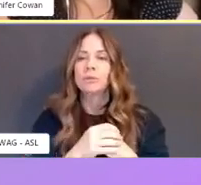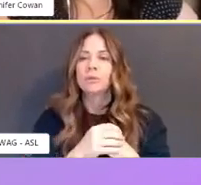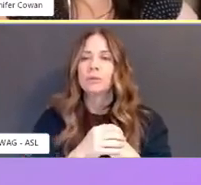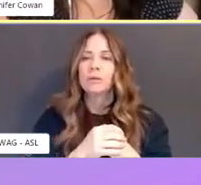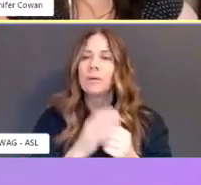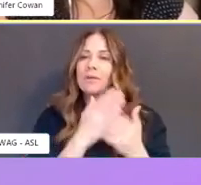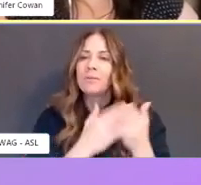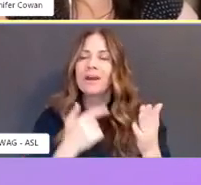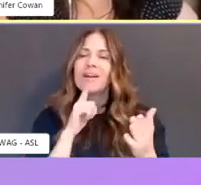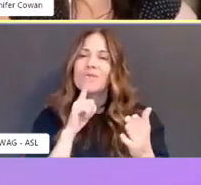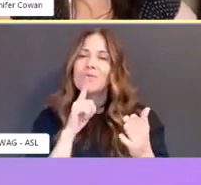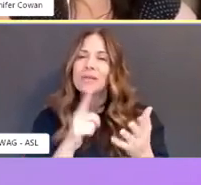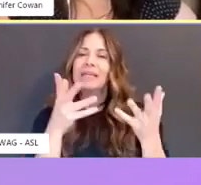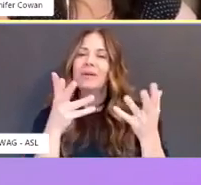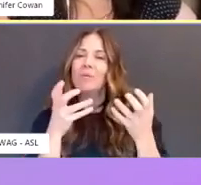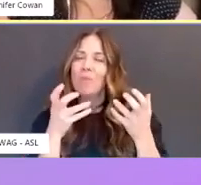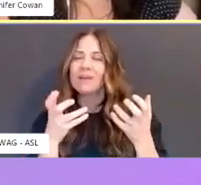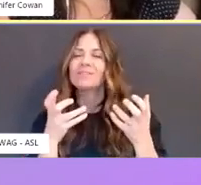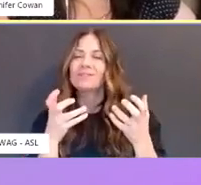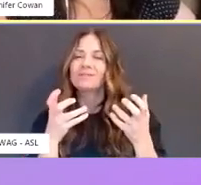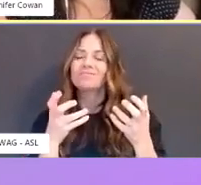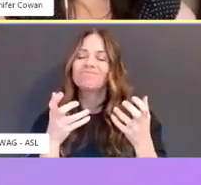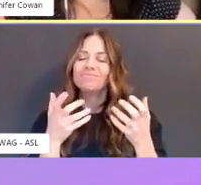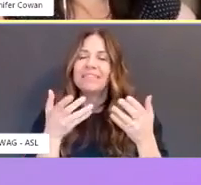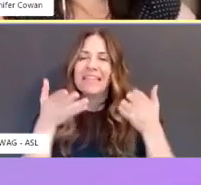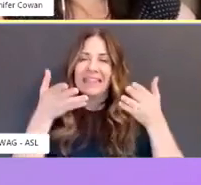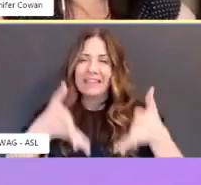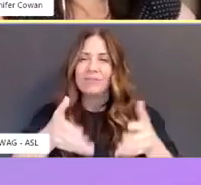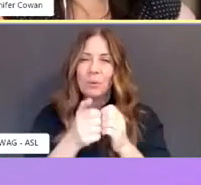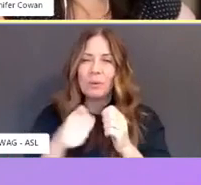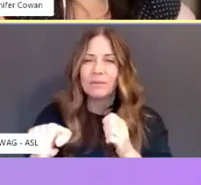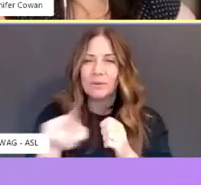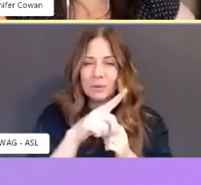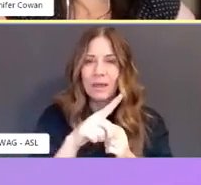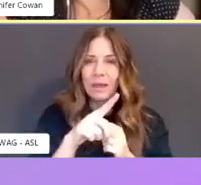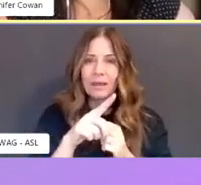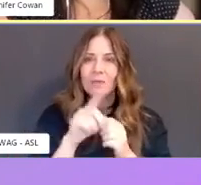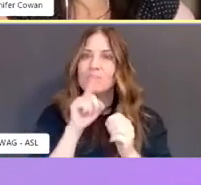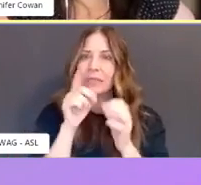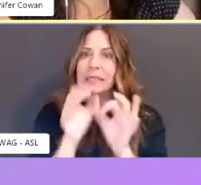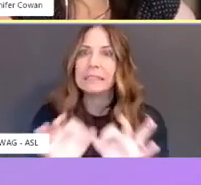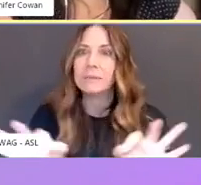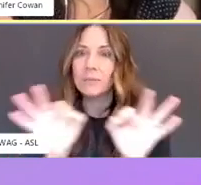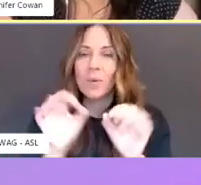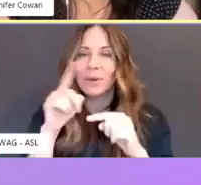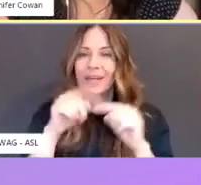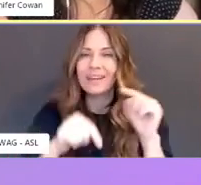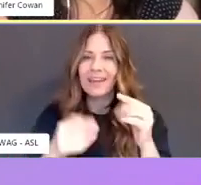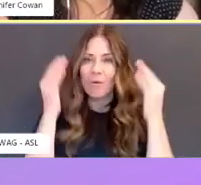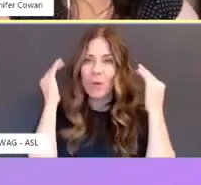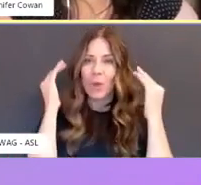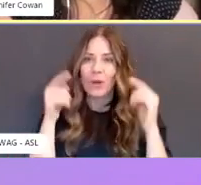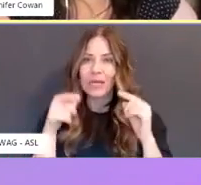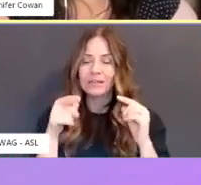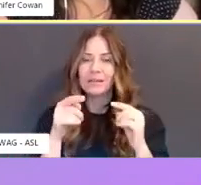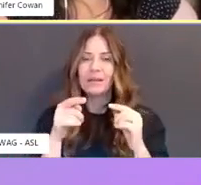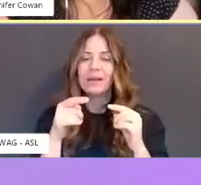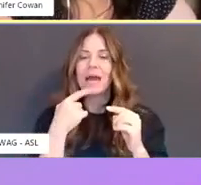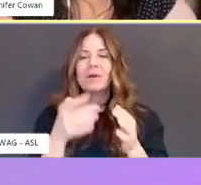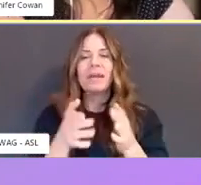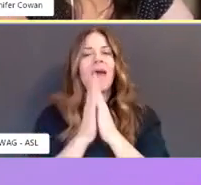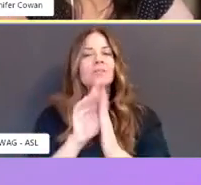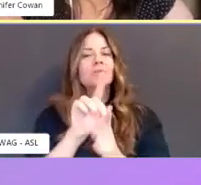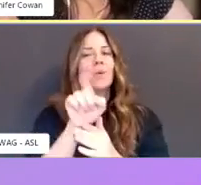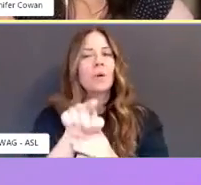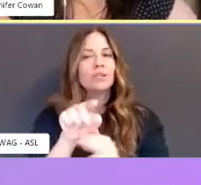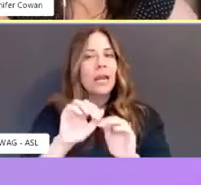the part that I really want to drive home and ultimately leave you with today is that I don't think it can be overlooked. So I will pose a question.